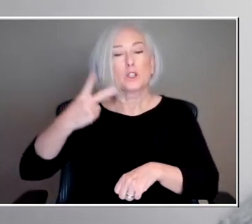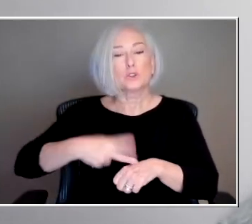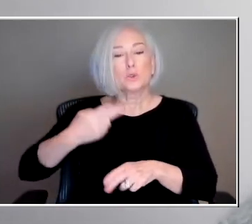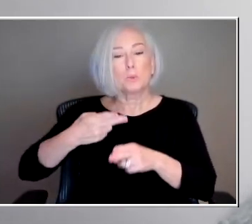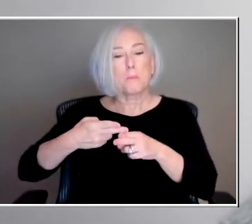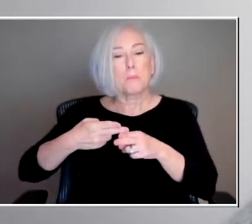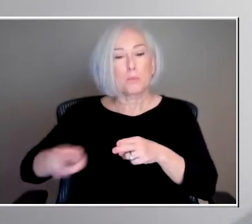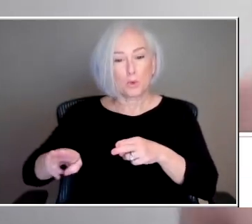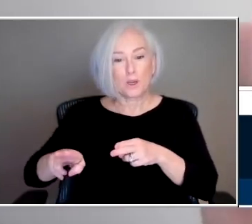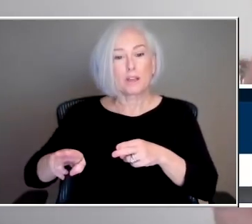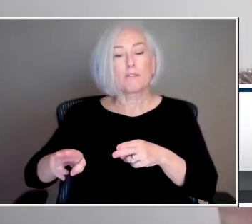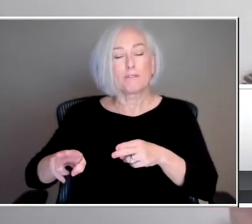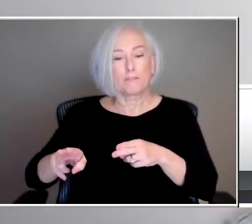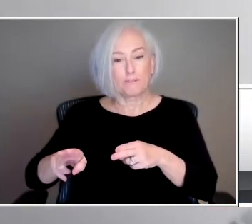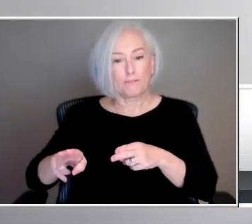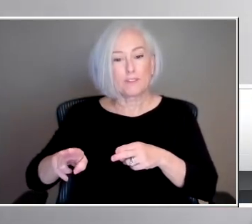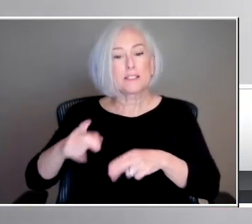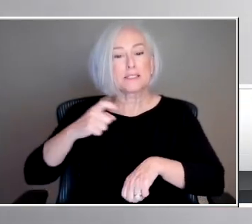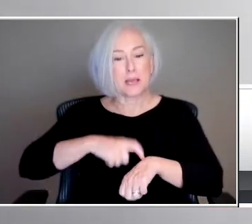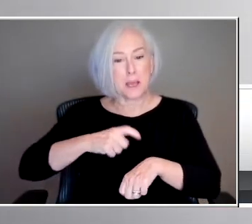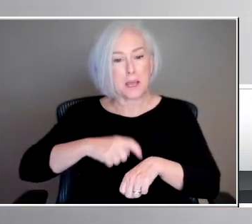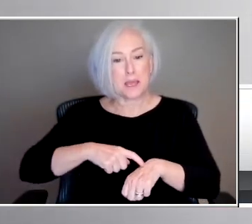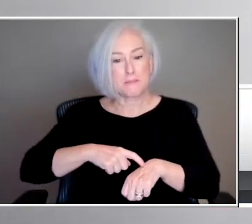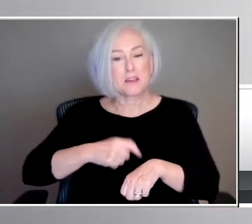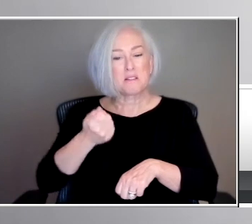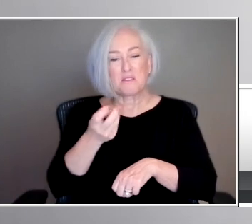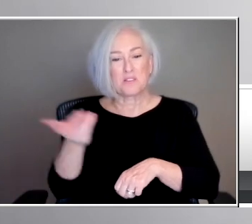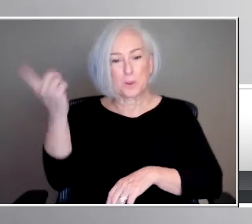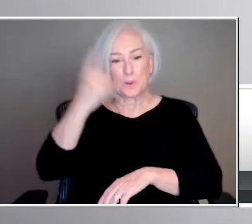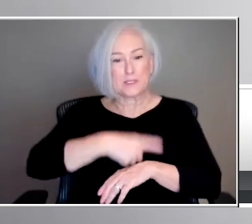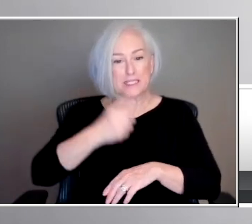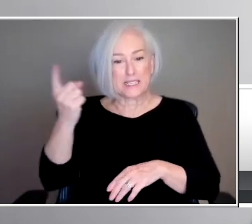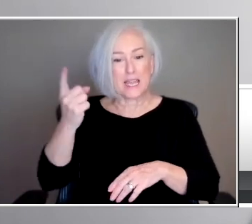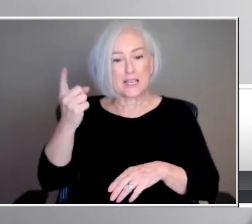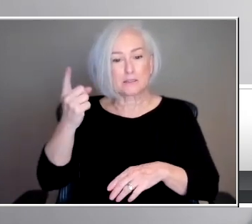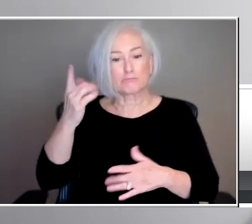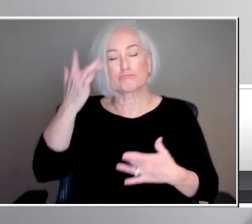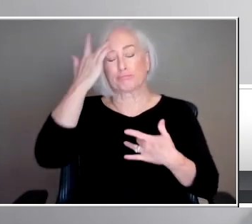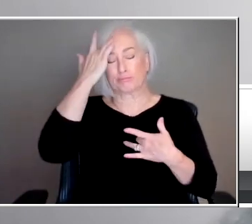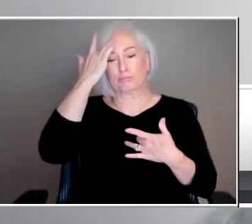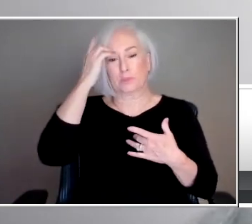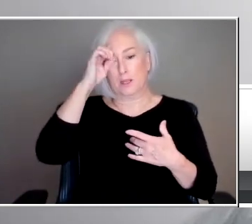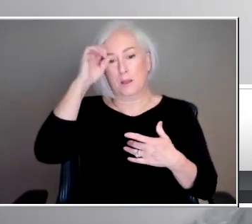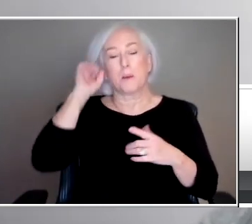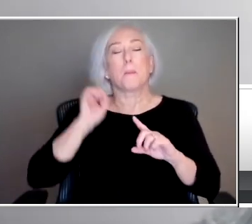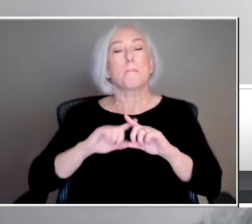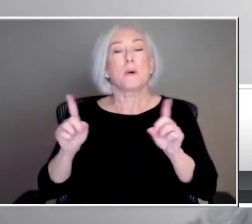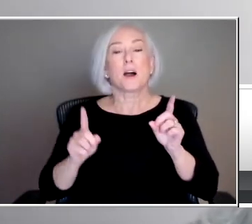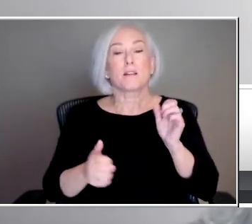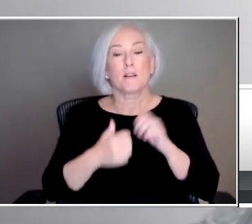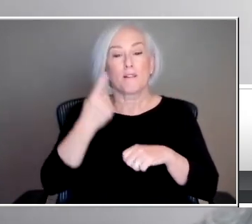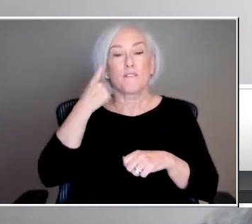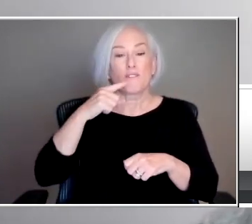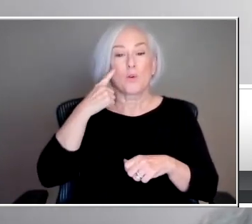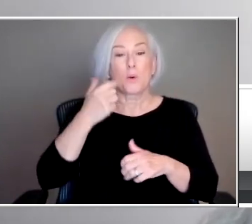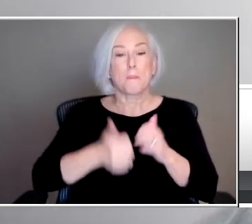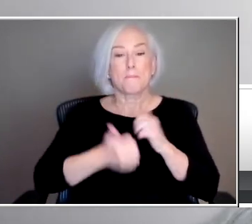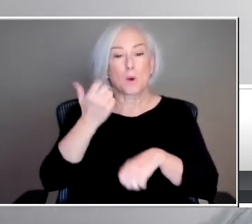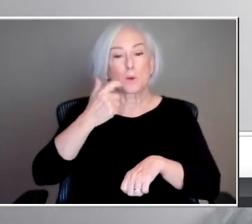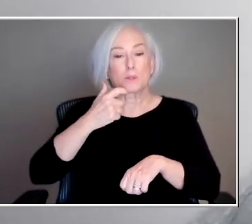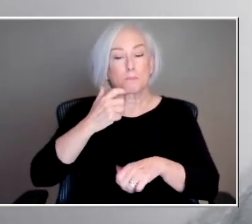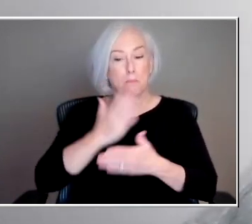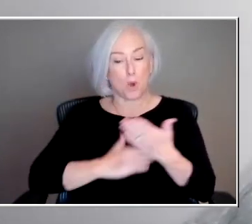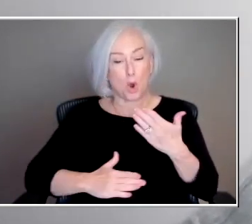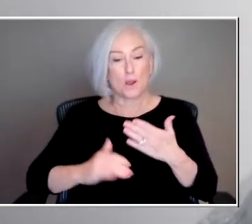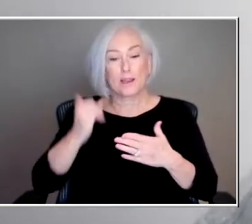had a couple of days of like a flare. But for the most part, as long as I've stayed on my medications, most of my symptoms